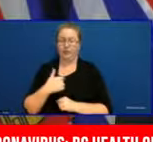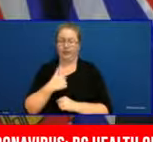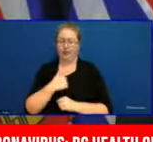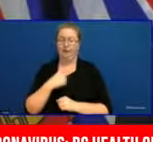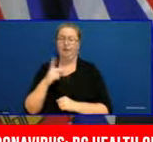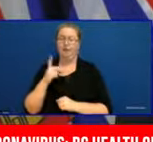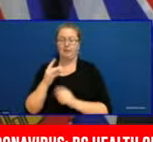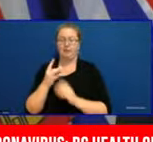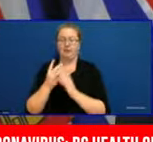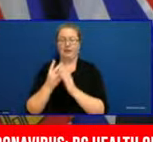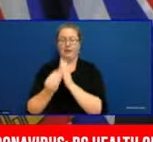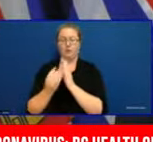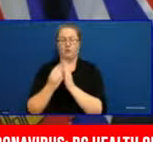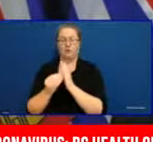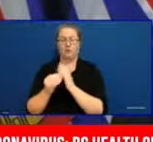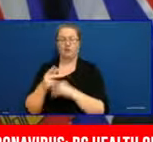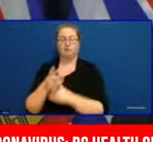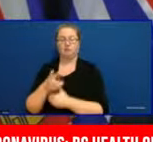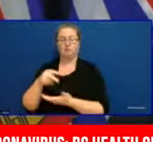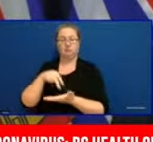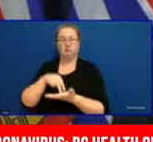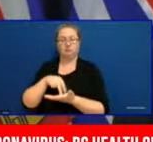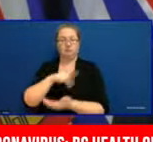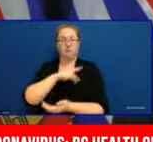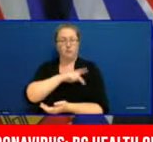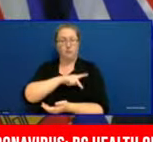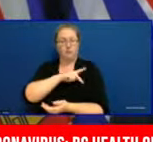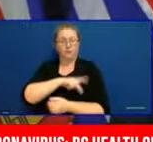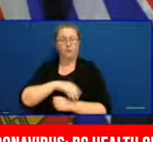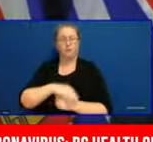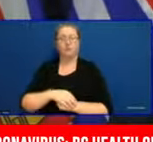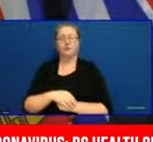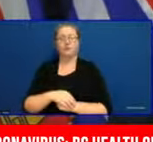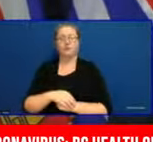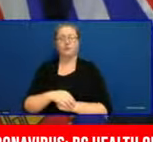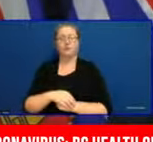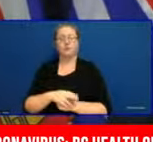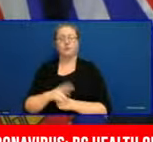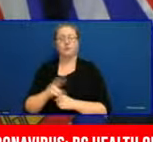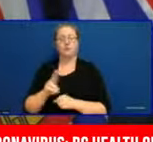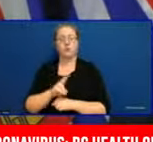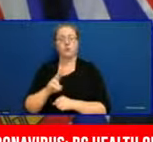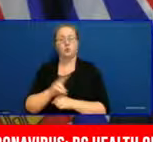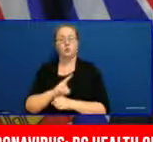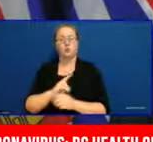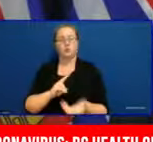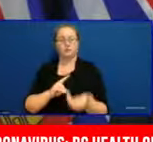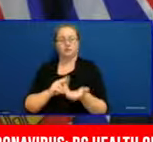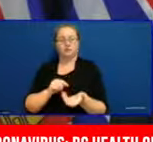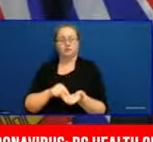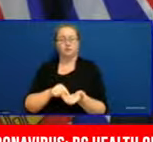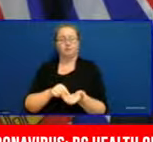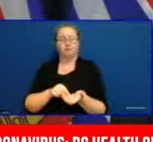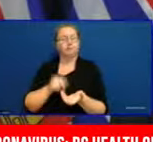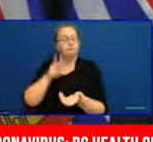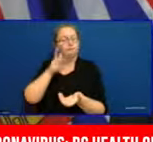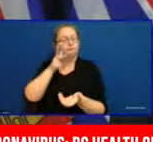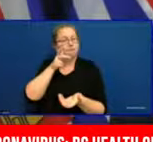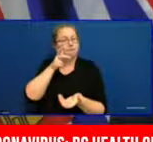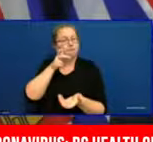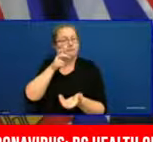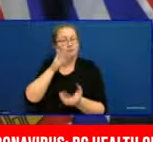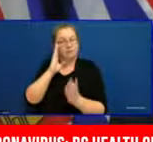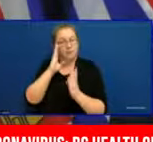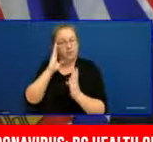our apartment. We stood outside in Gaston Park. We listened to on a mobile